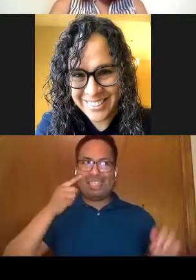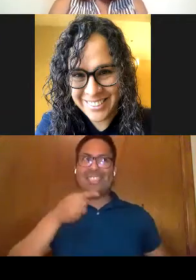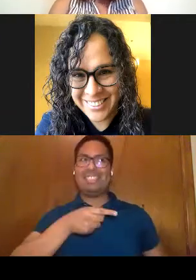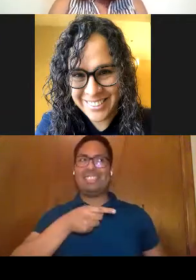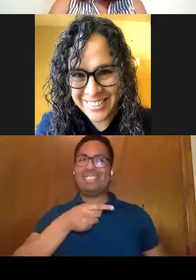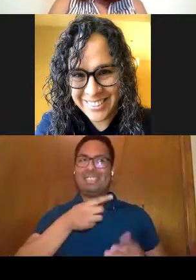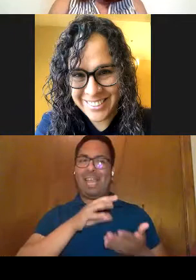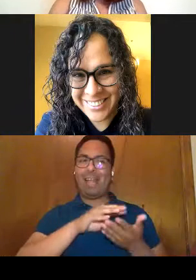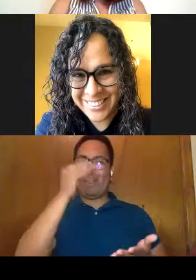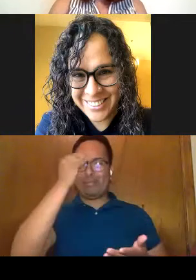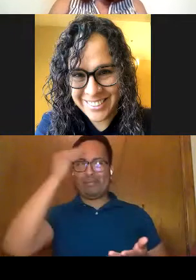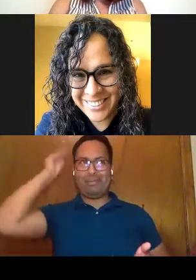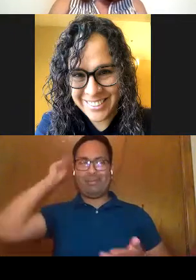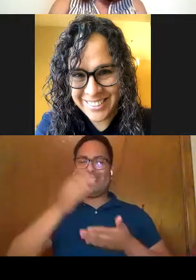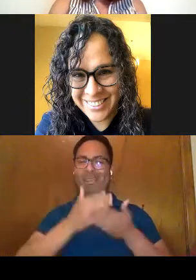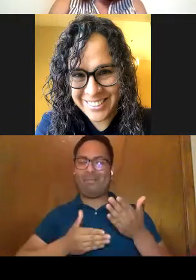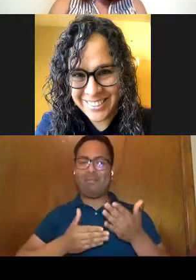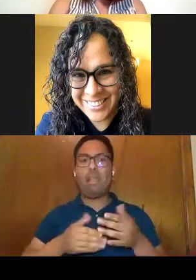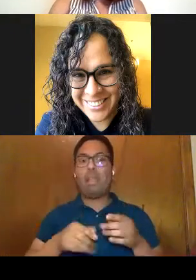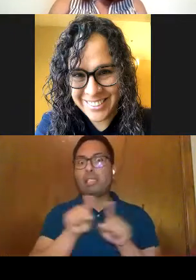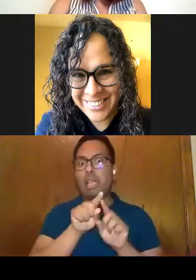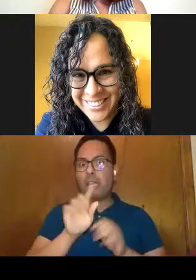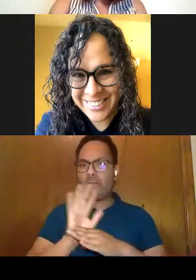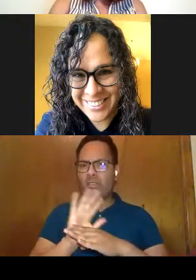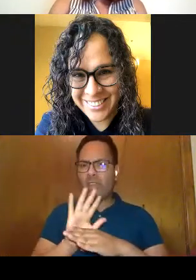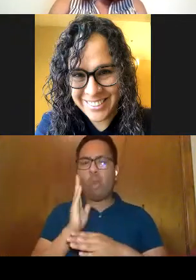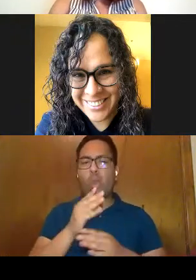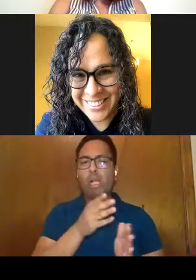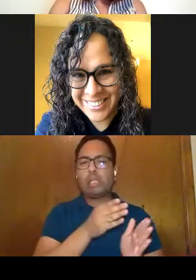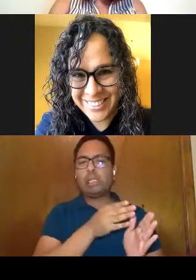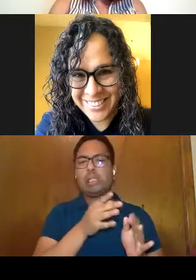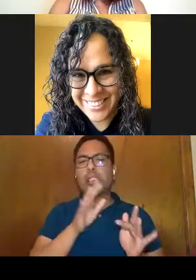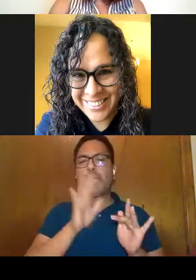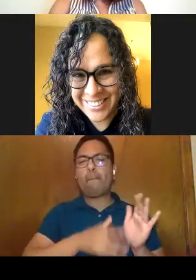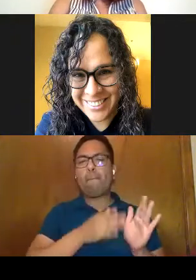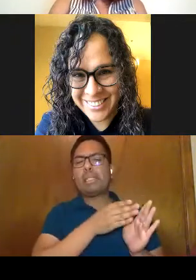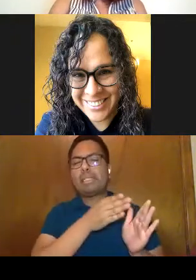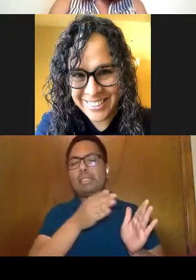one. And then in this same video, I'm going to fast forward and I'm going to show you another one here.